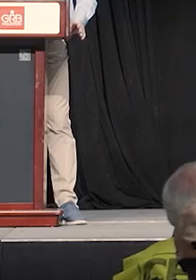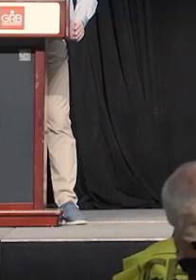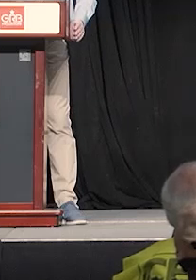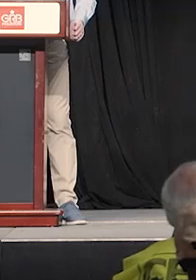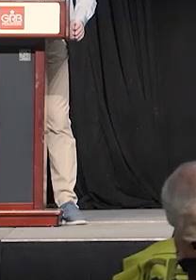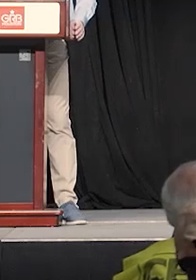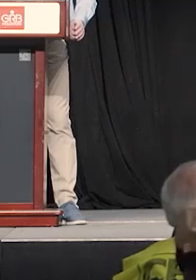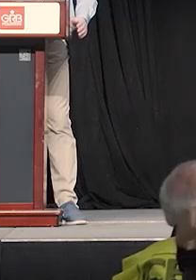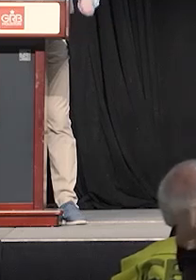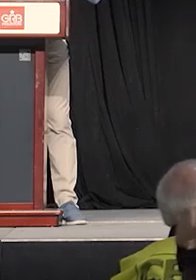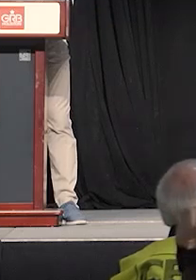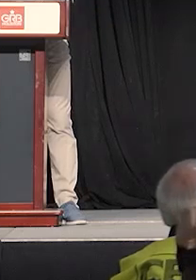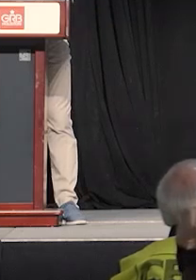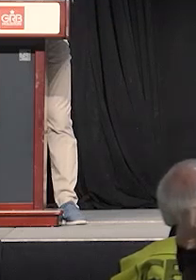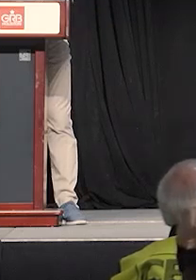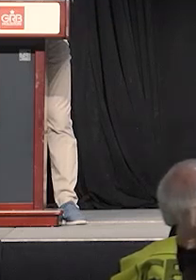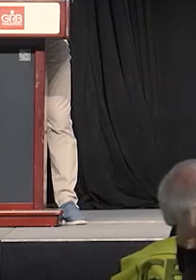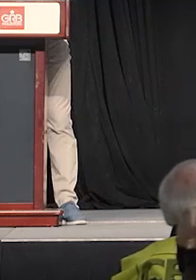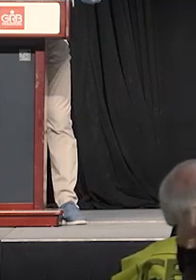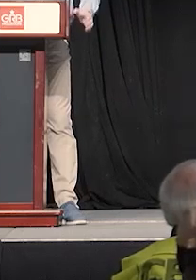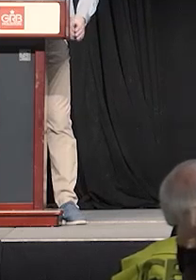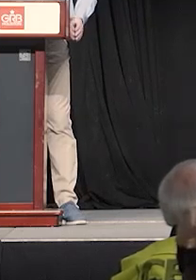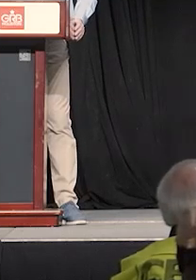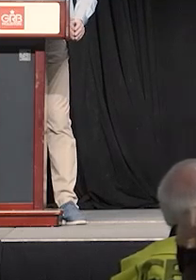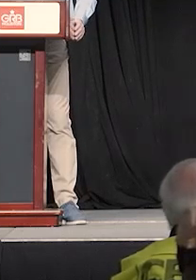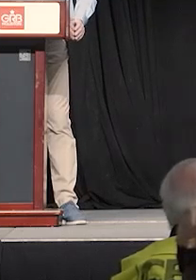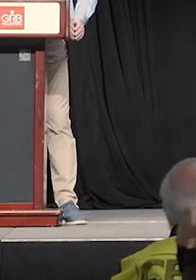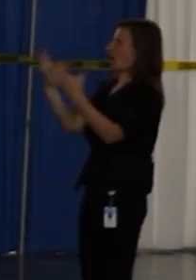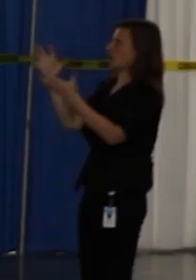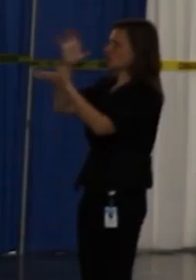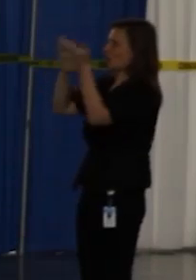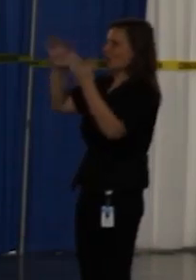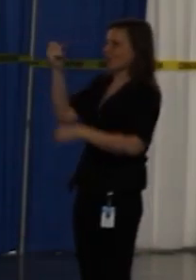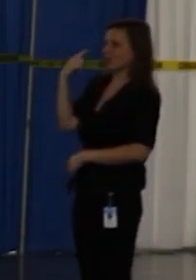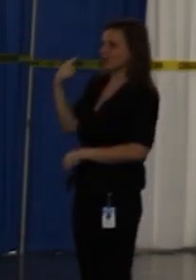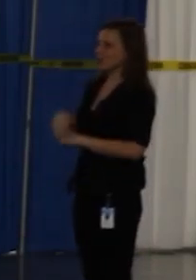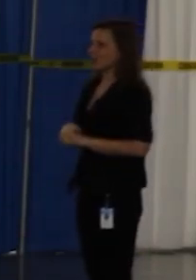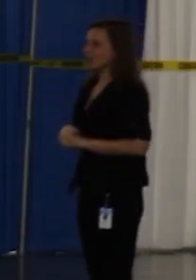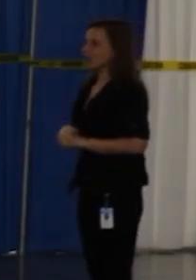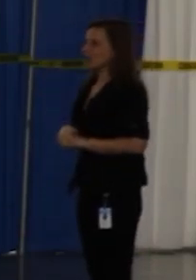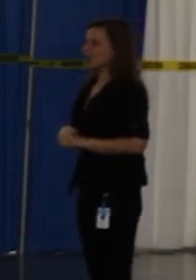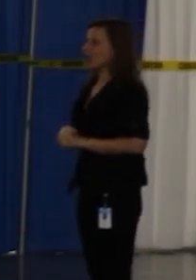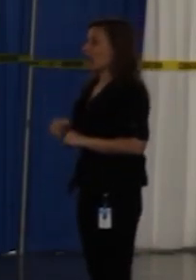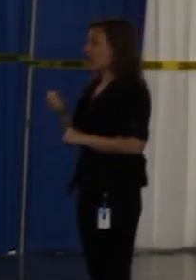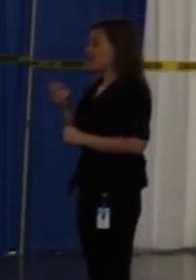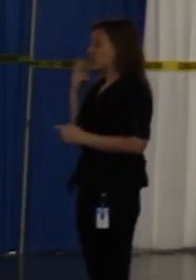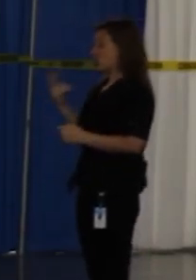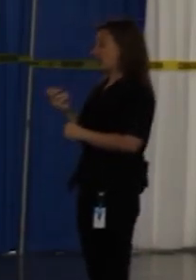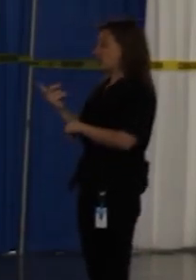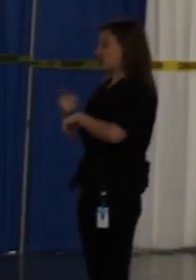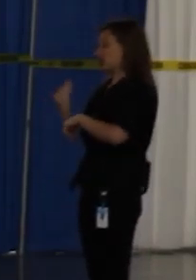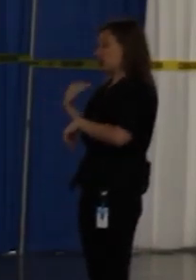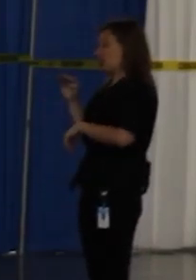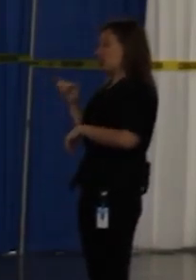warmth. And part of the reason why we had such an aggressive forecast and the number of storms last year. You take a look at just a few days ago here, May